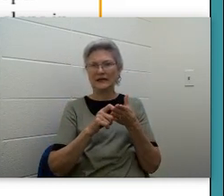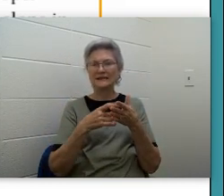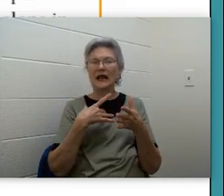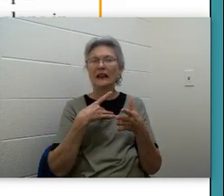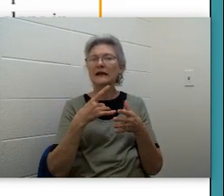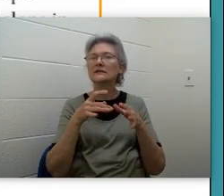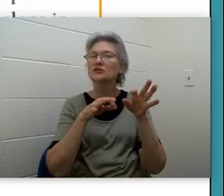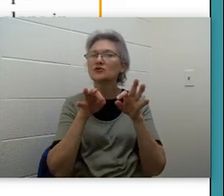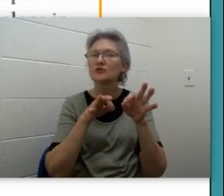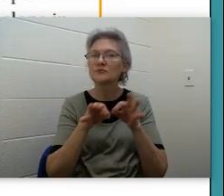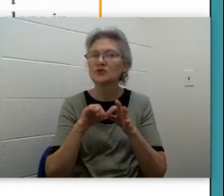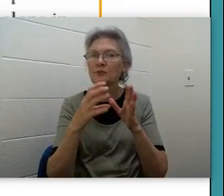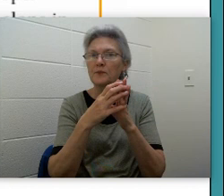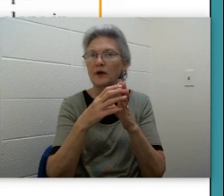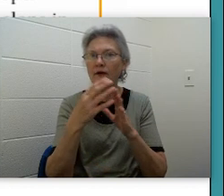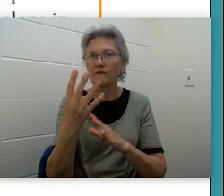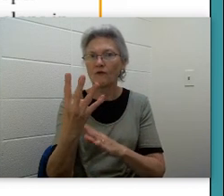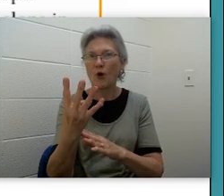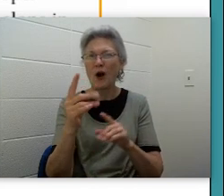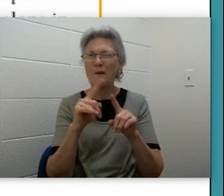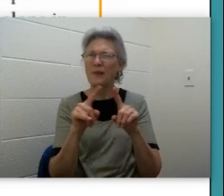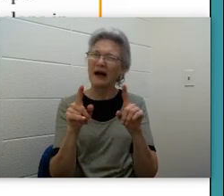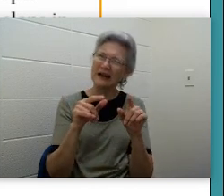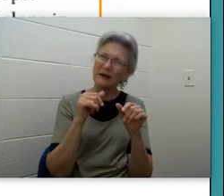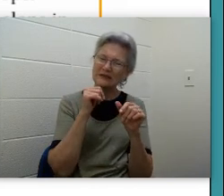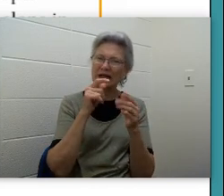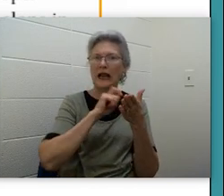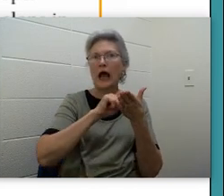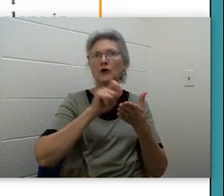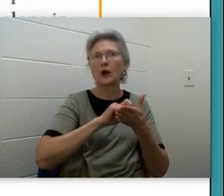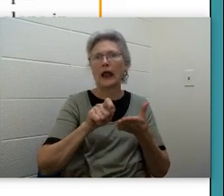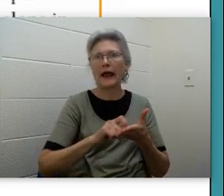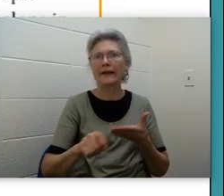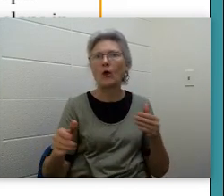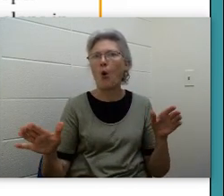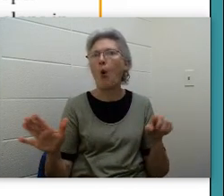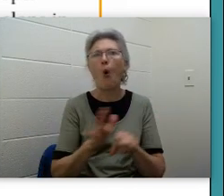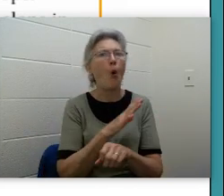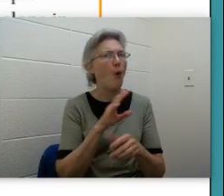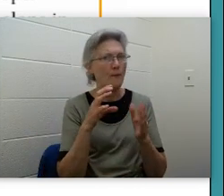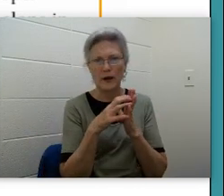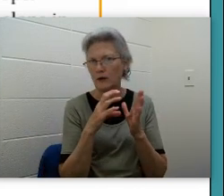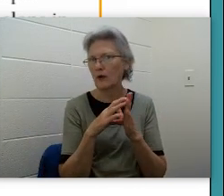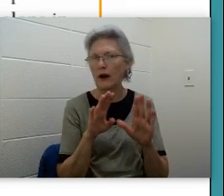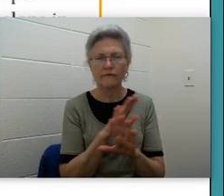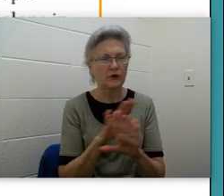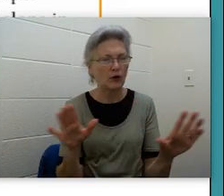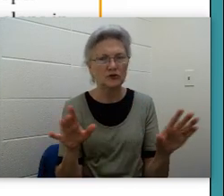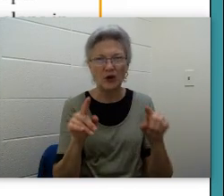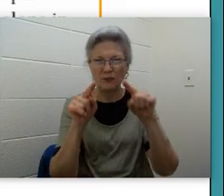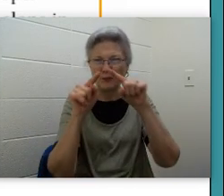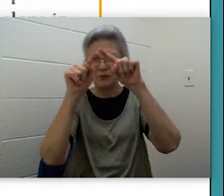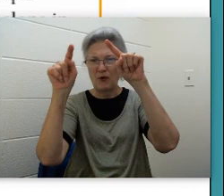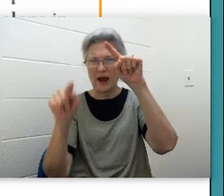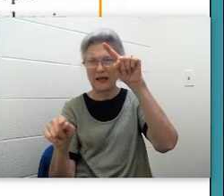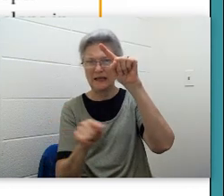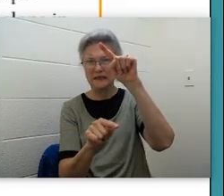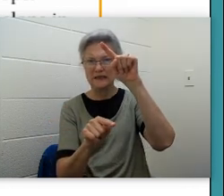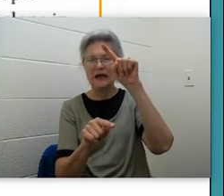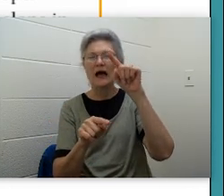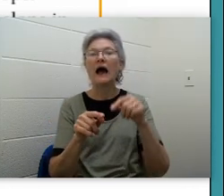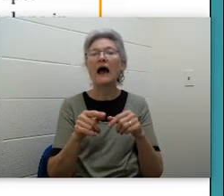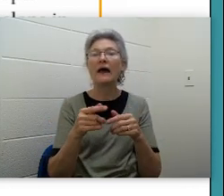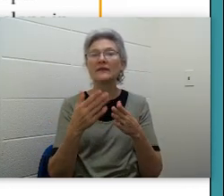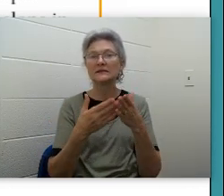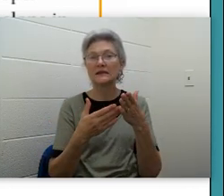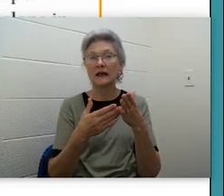the descriptions in paragraph 4, but I wasn't going to underline everything. So I put a bracket off to the side, and then I